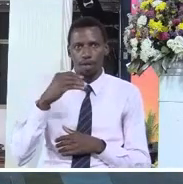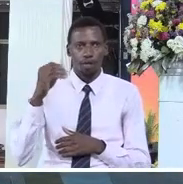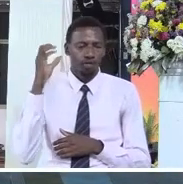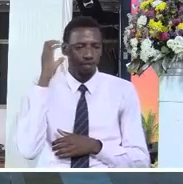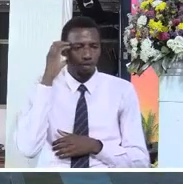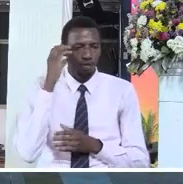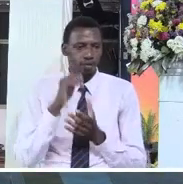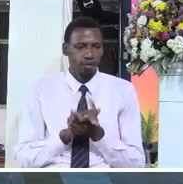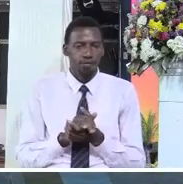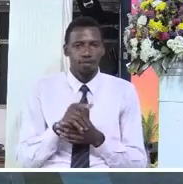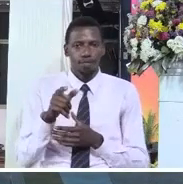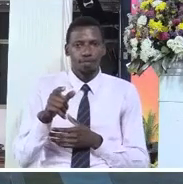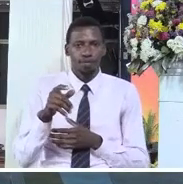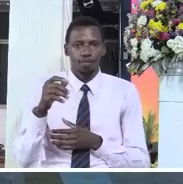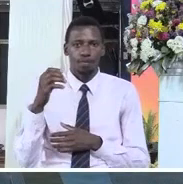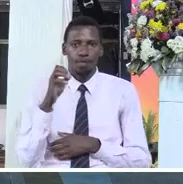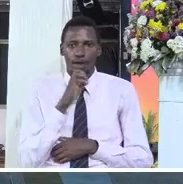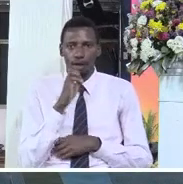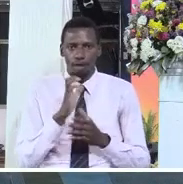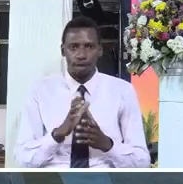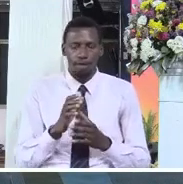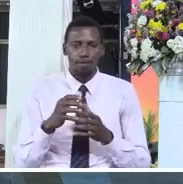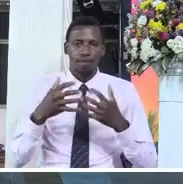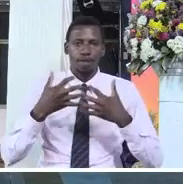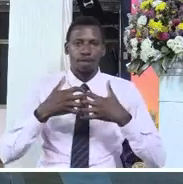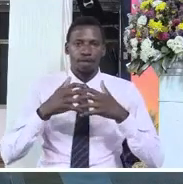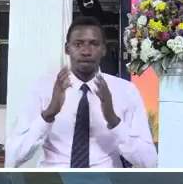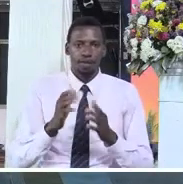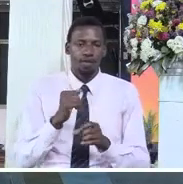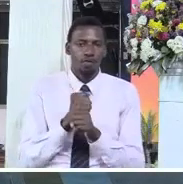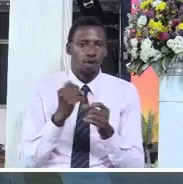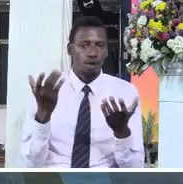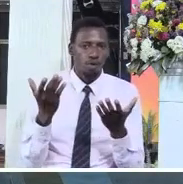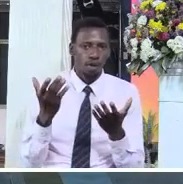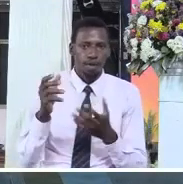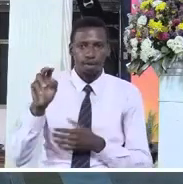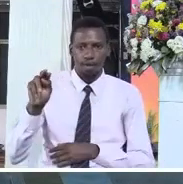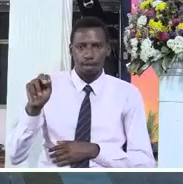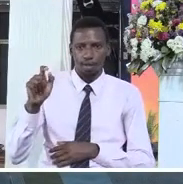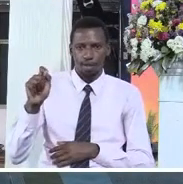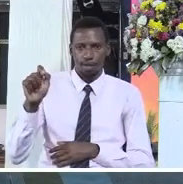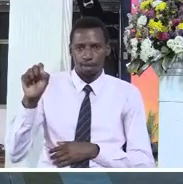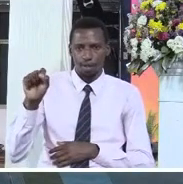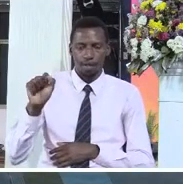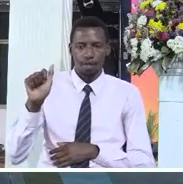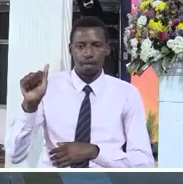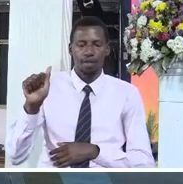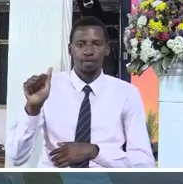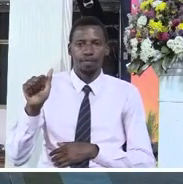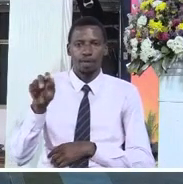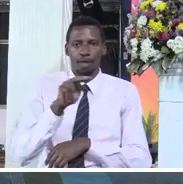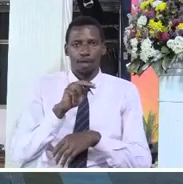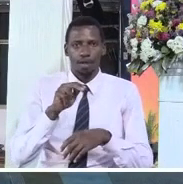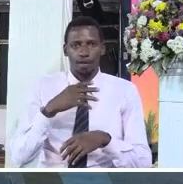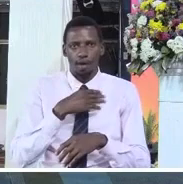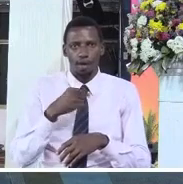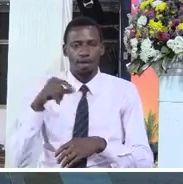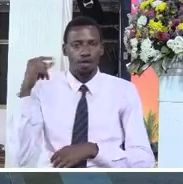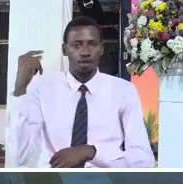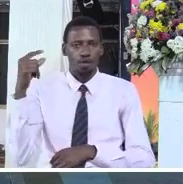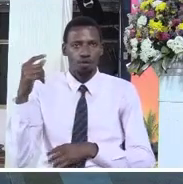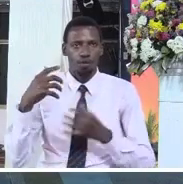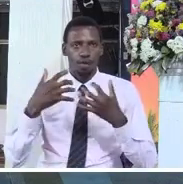Elder is an engineer and works with the National Transport and Safety Authority and a gospel